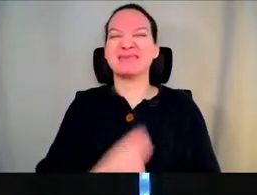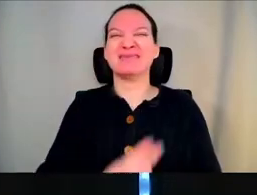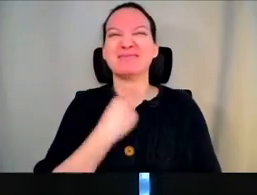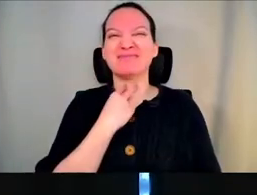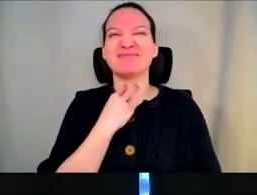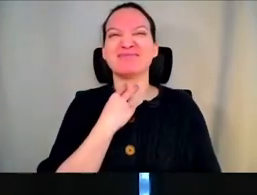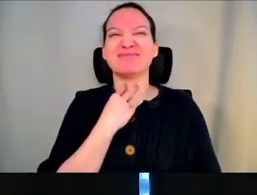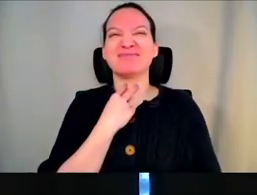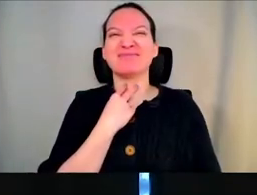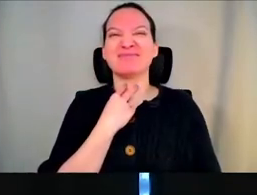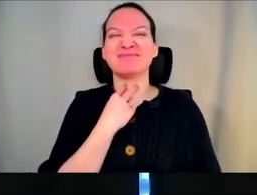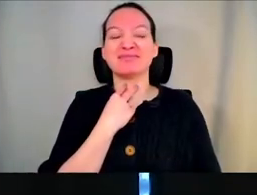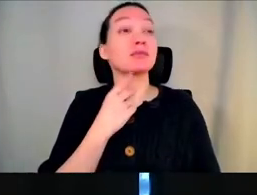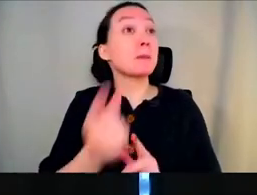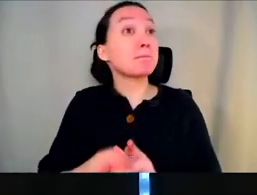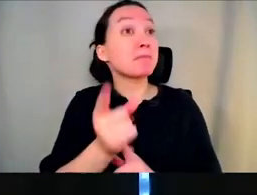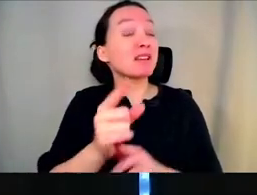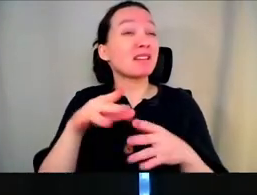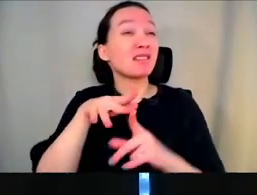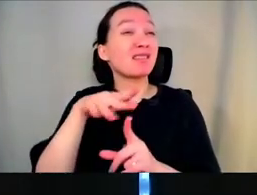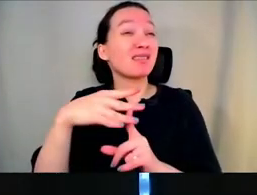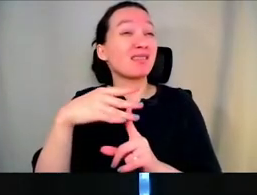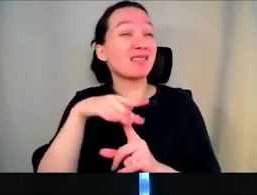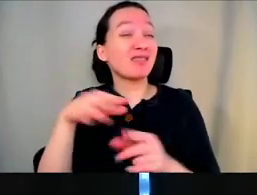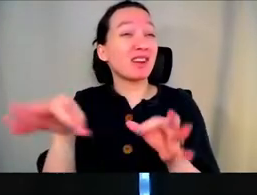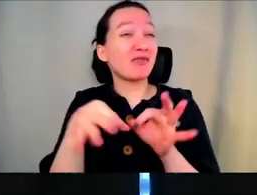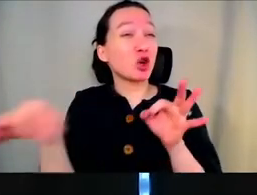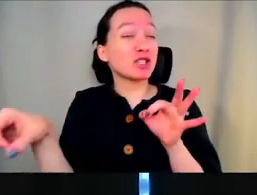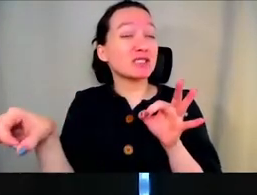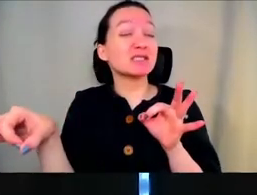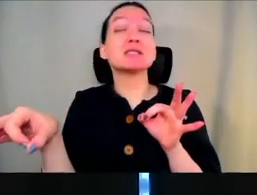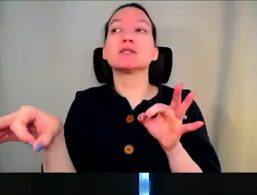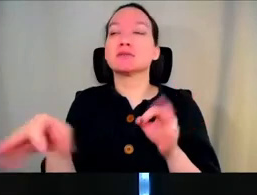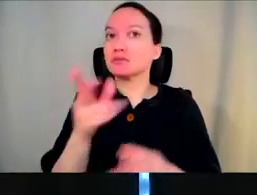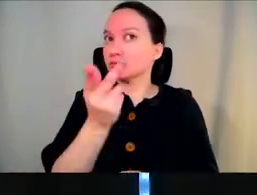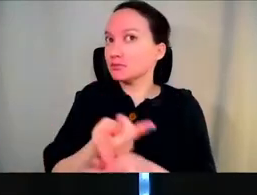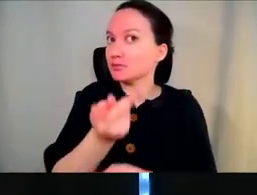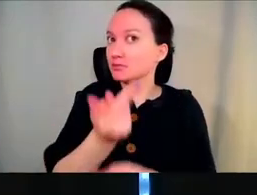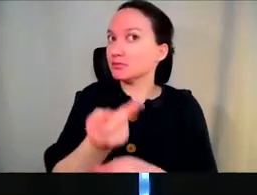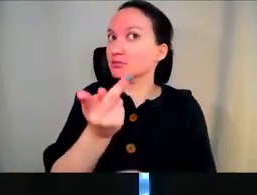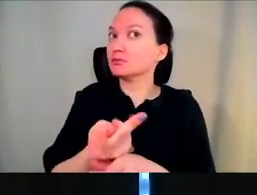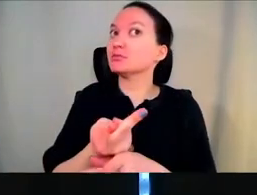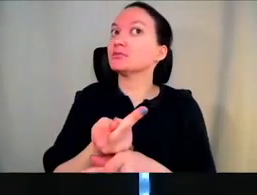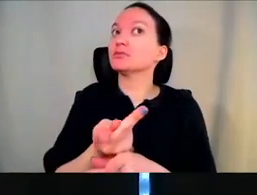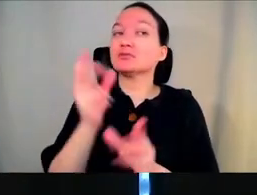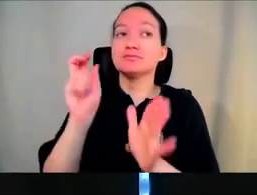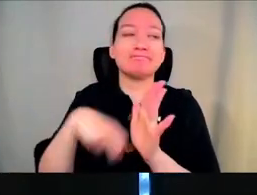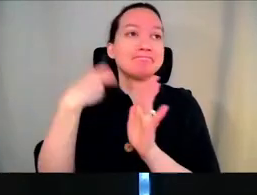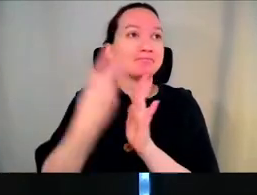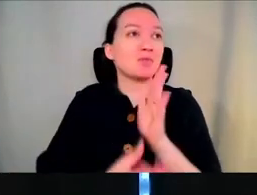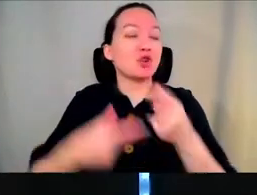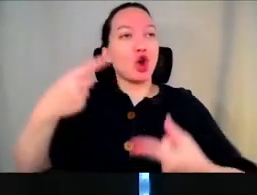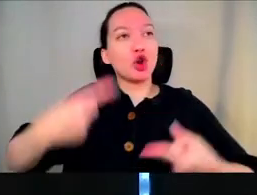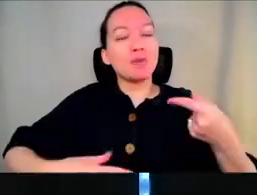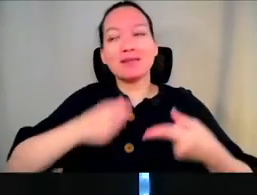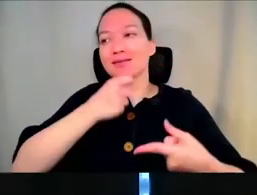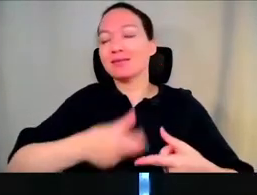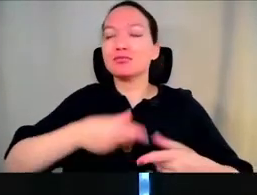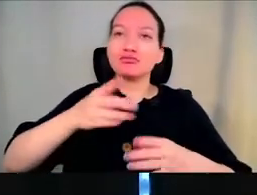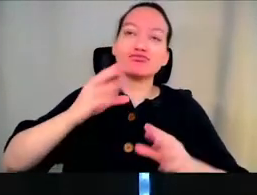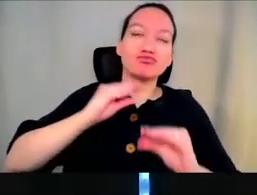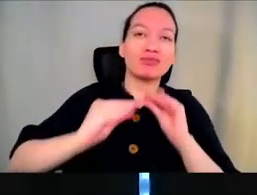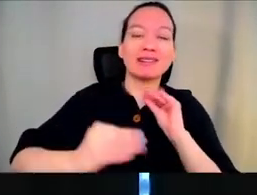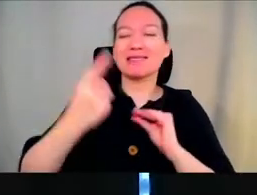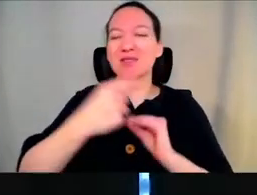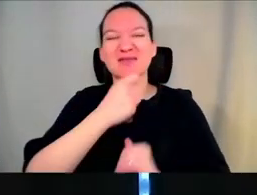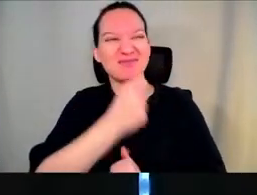Now, this is the immediate context of this verse, right? Is be careful, you know, it's when you jump into an argument or when you don't or when you correct somebody or when you